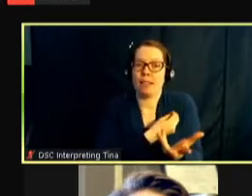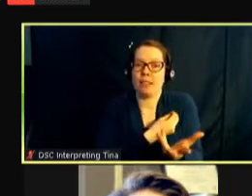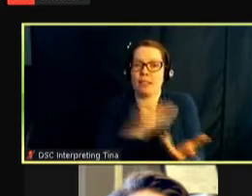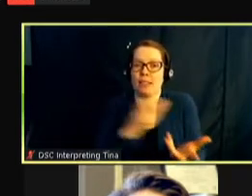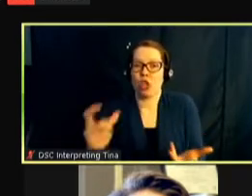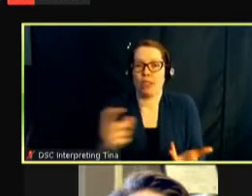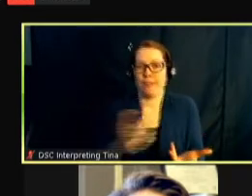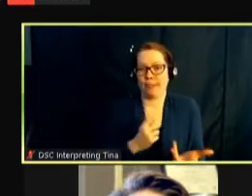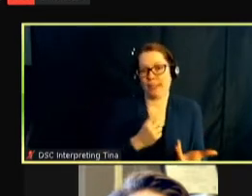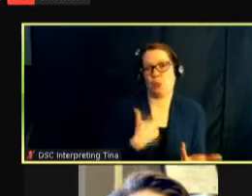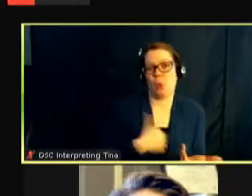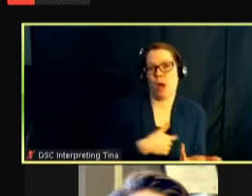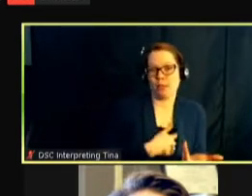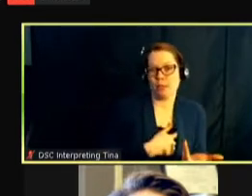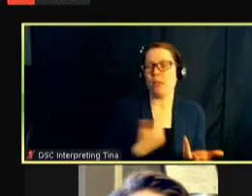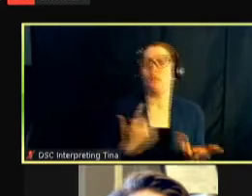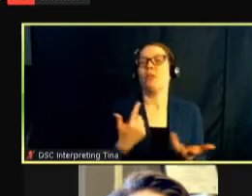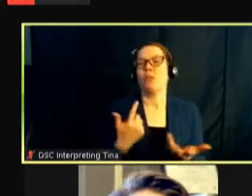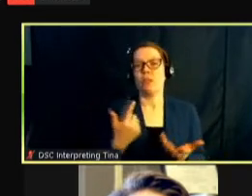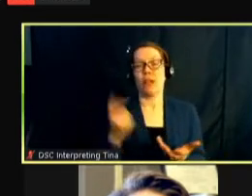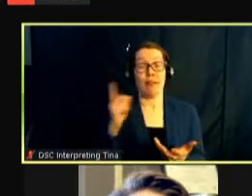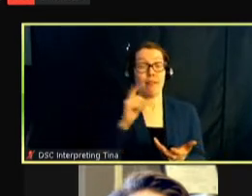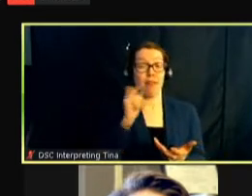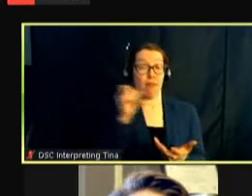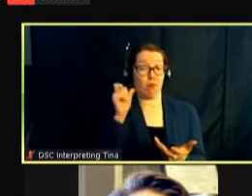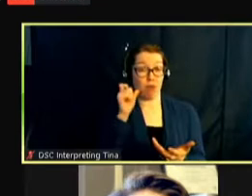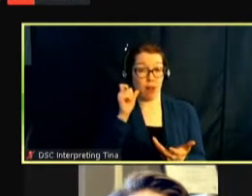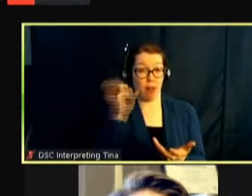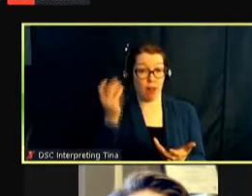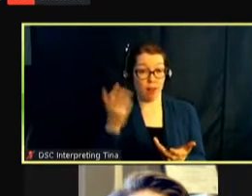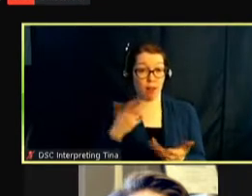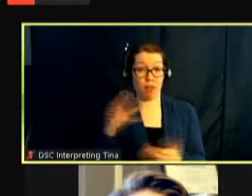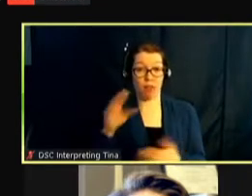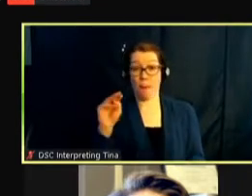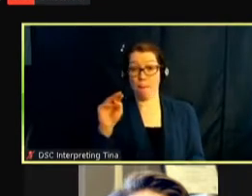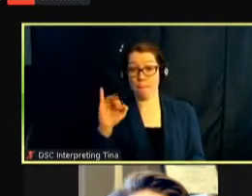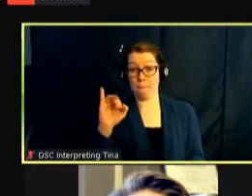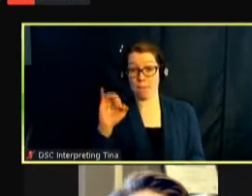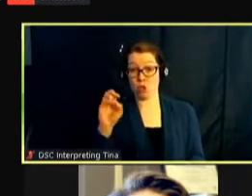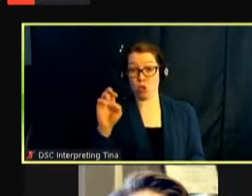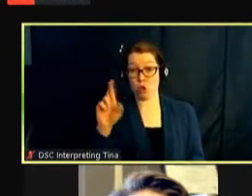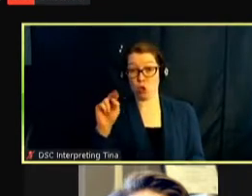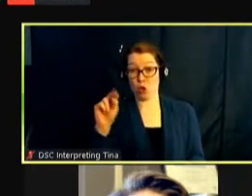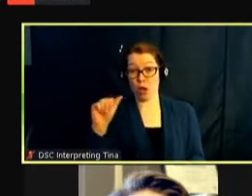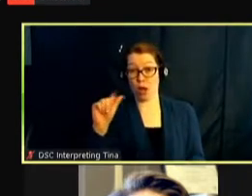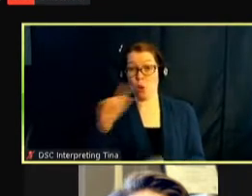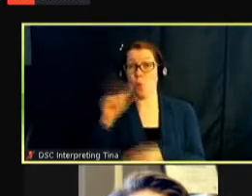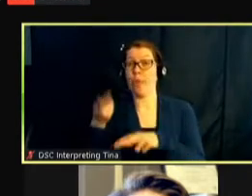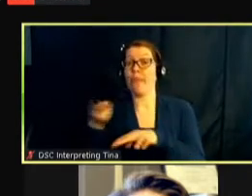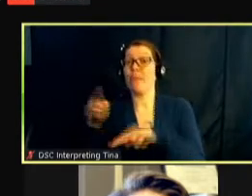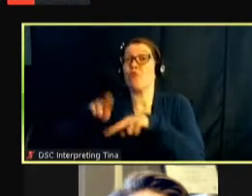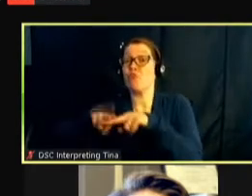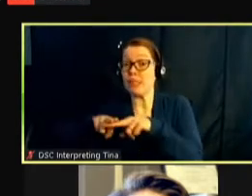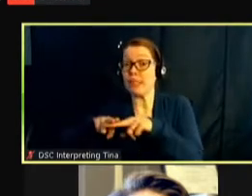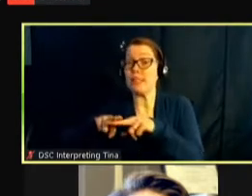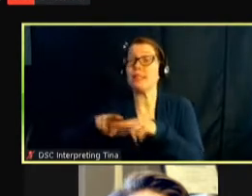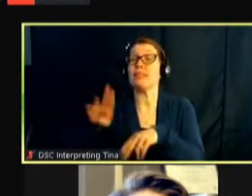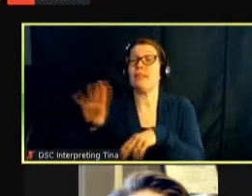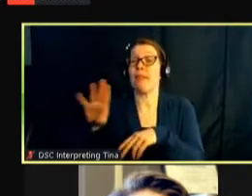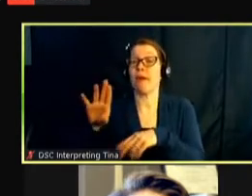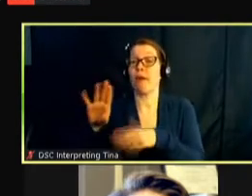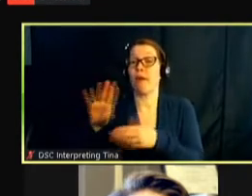out. I heard yesterday too, Moderna is going to increase doses, I think